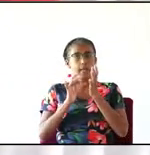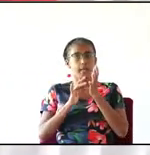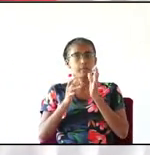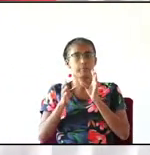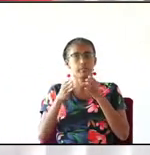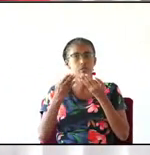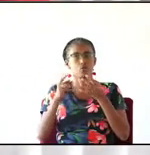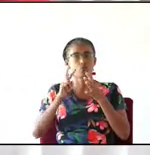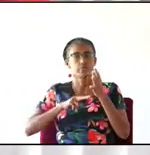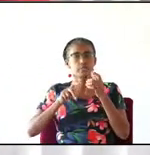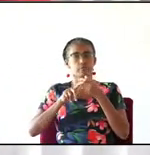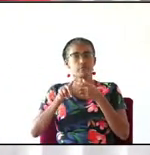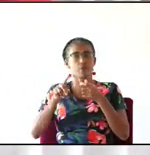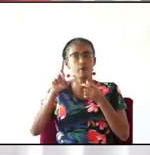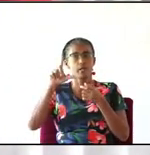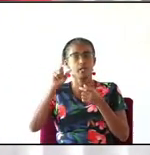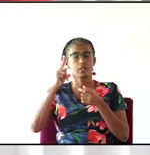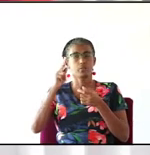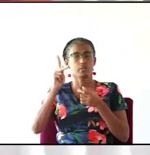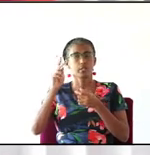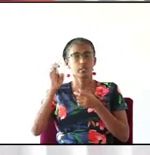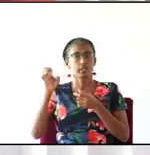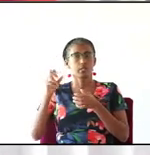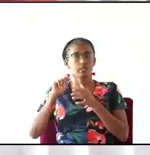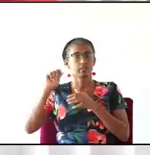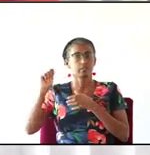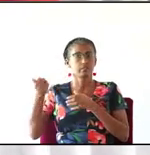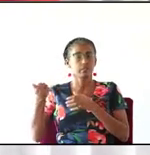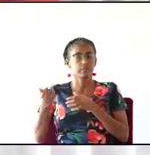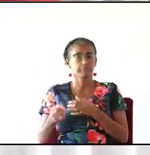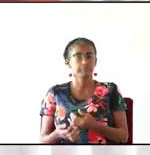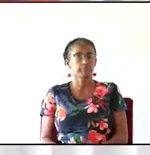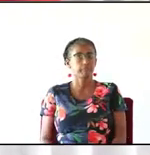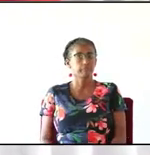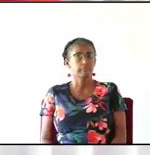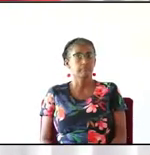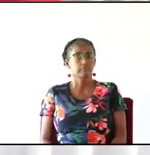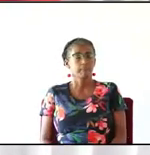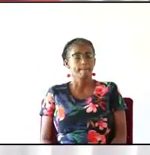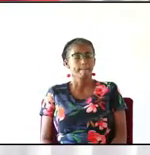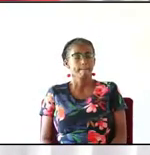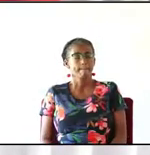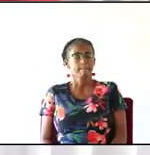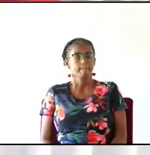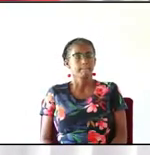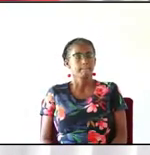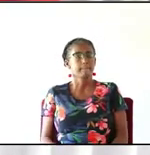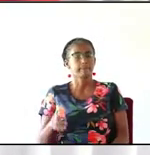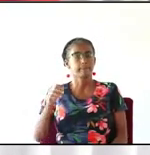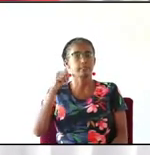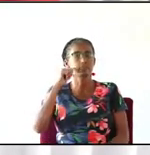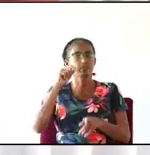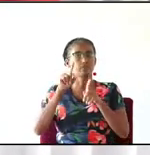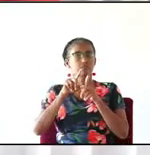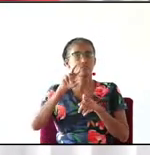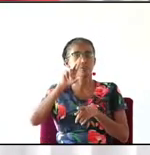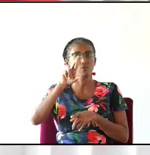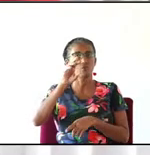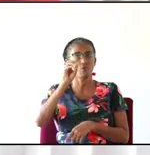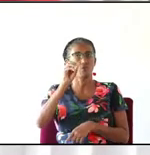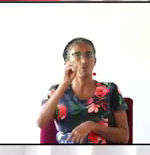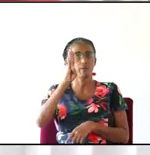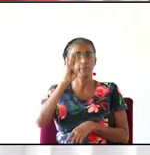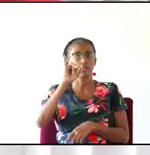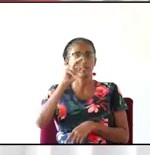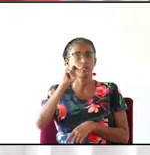from Luke 10 by Sister Nina Simone Robinson. And after that, we will